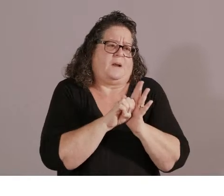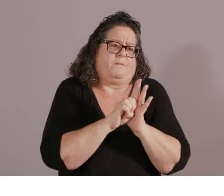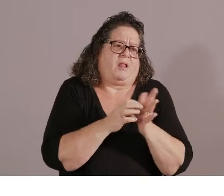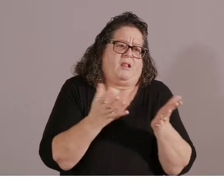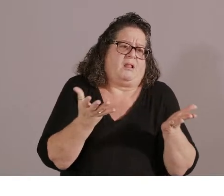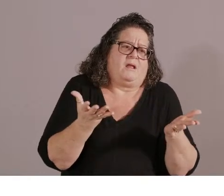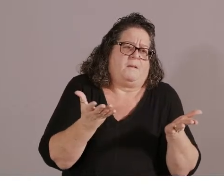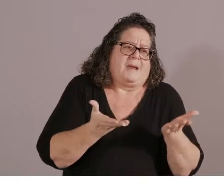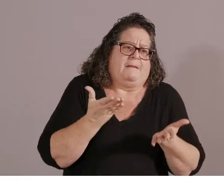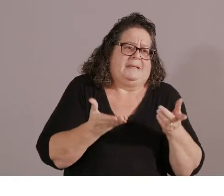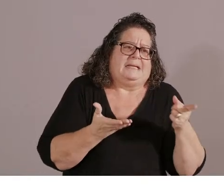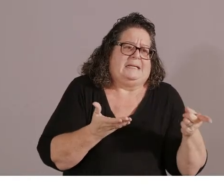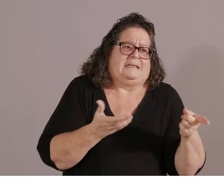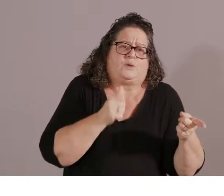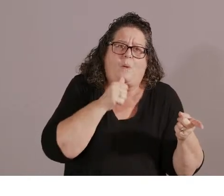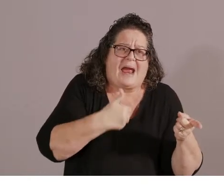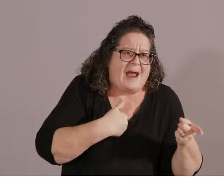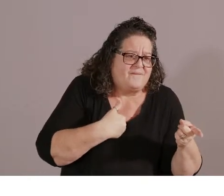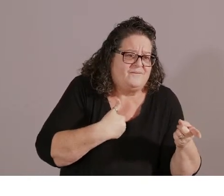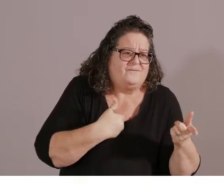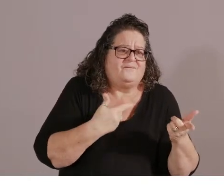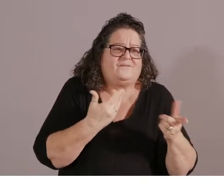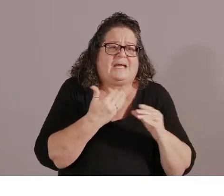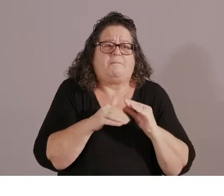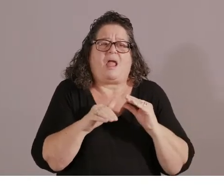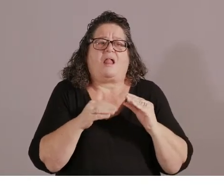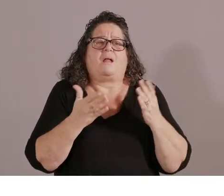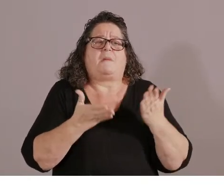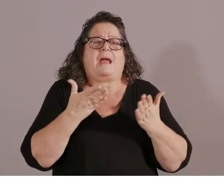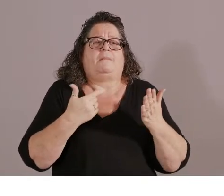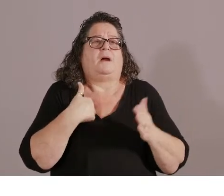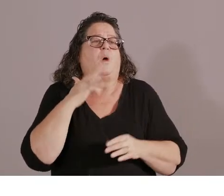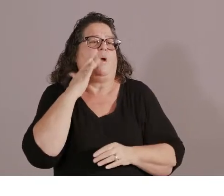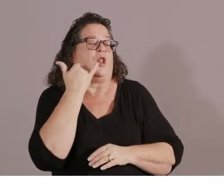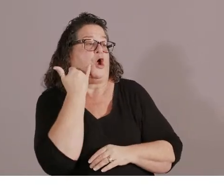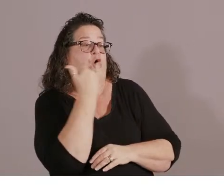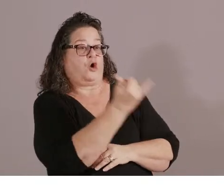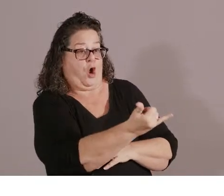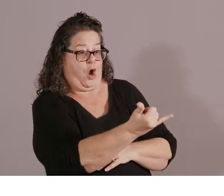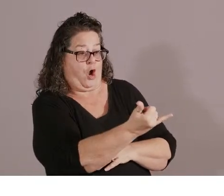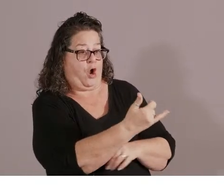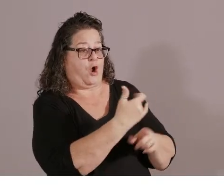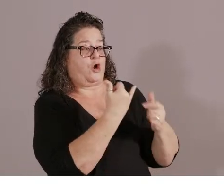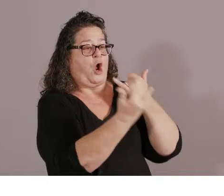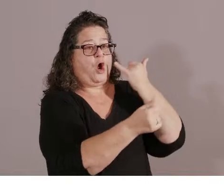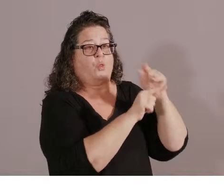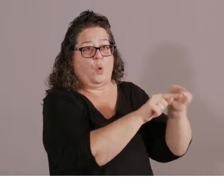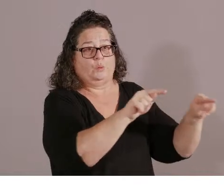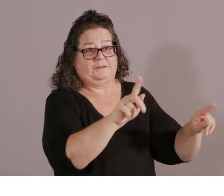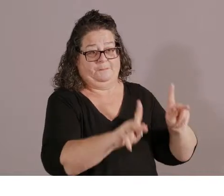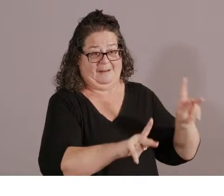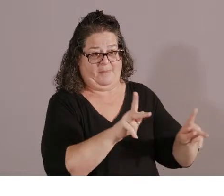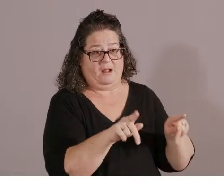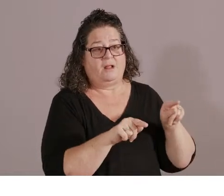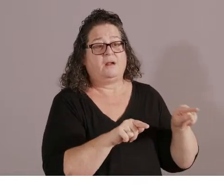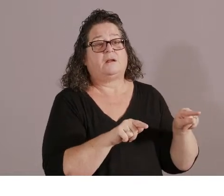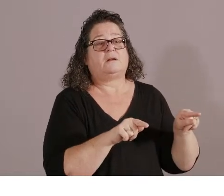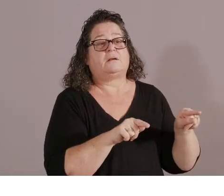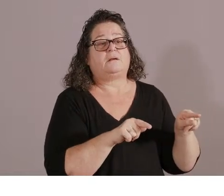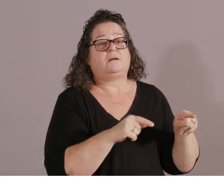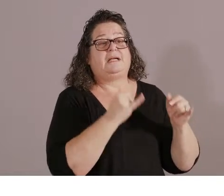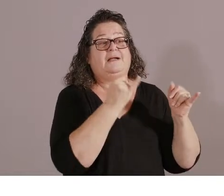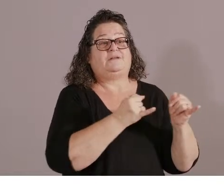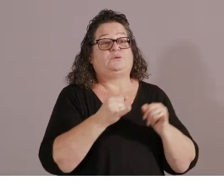they might not have had one, we are calling those individuals in addition to individuals that are registered under